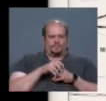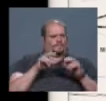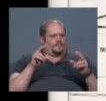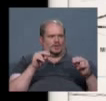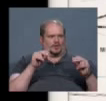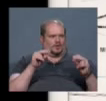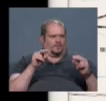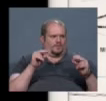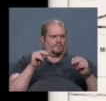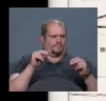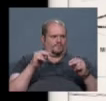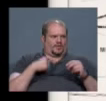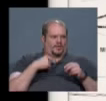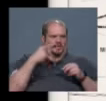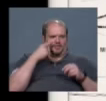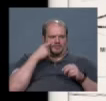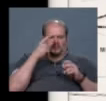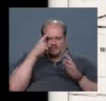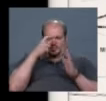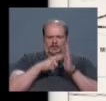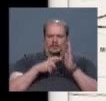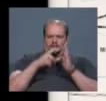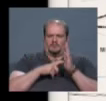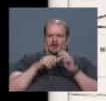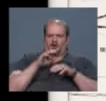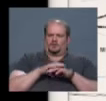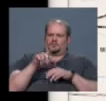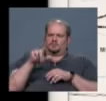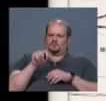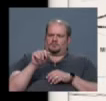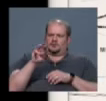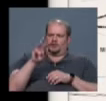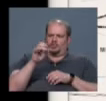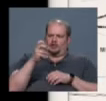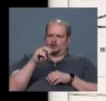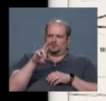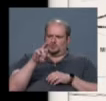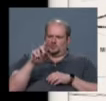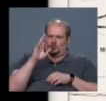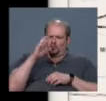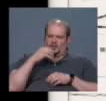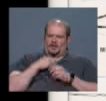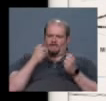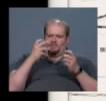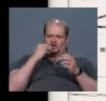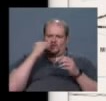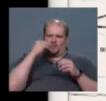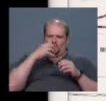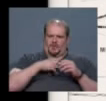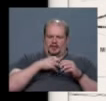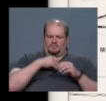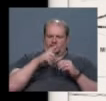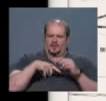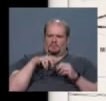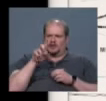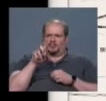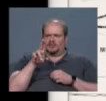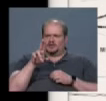No. I think I'm thinking of the mining out off of Lawson Road where you have lots of homes that complain about the dust